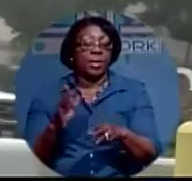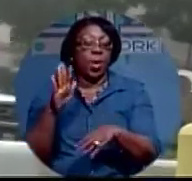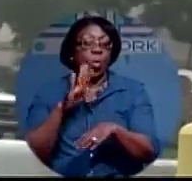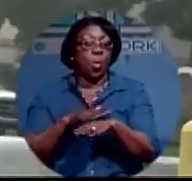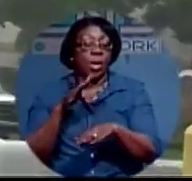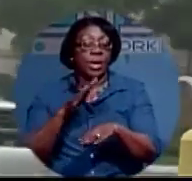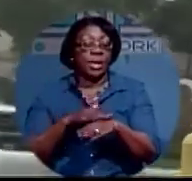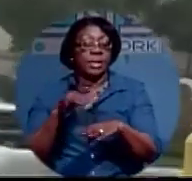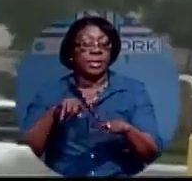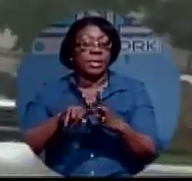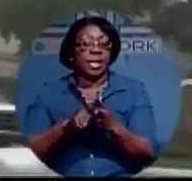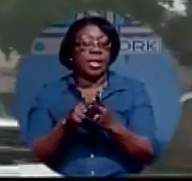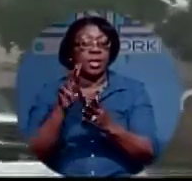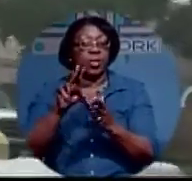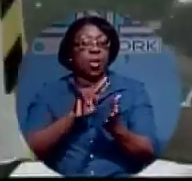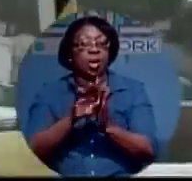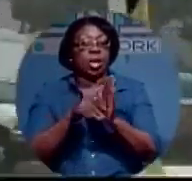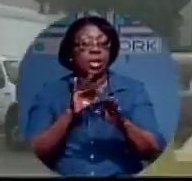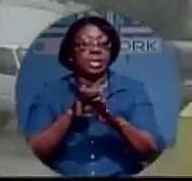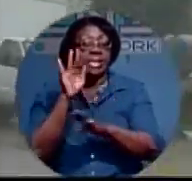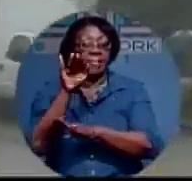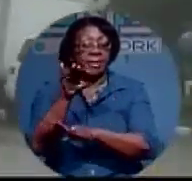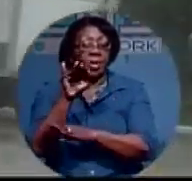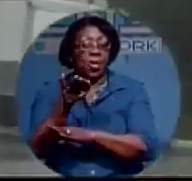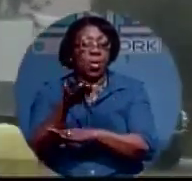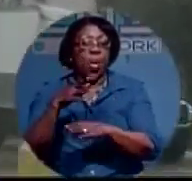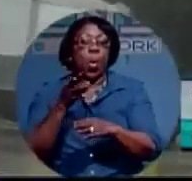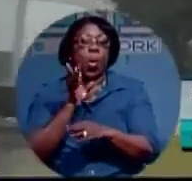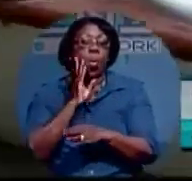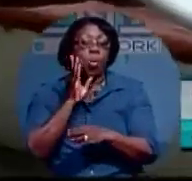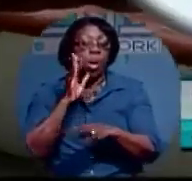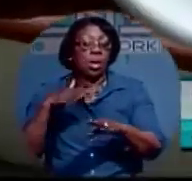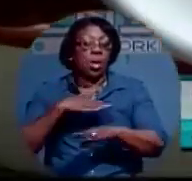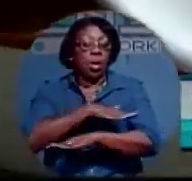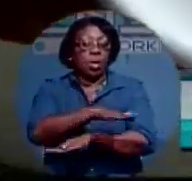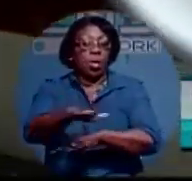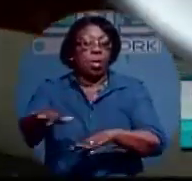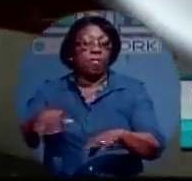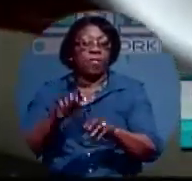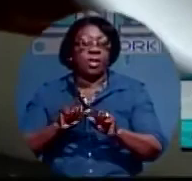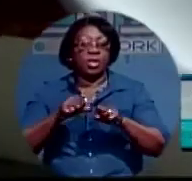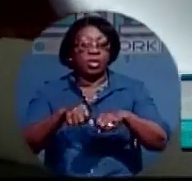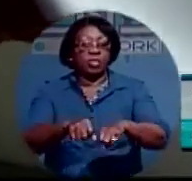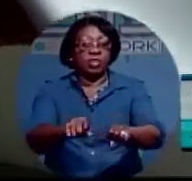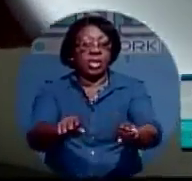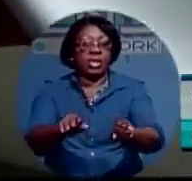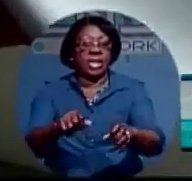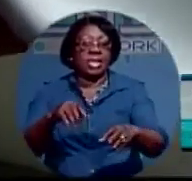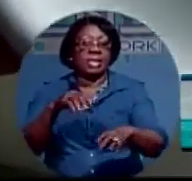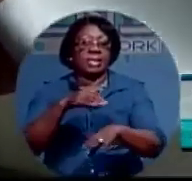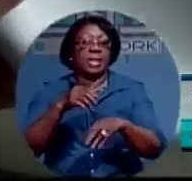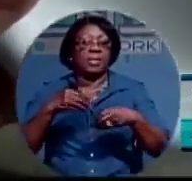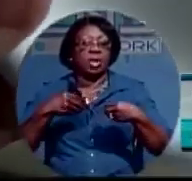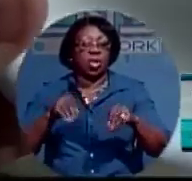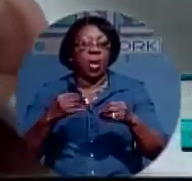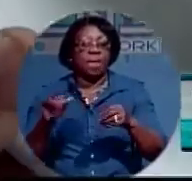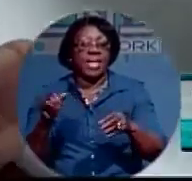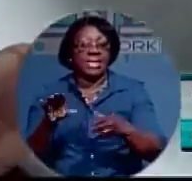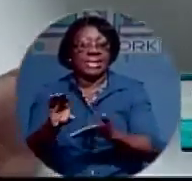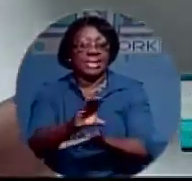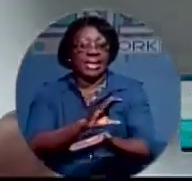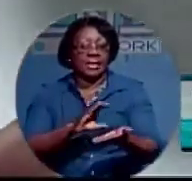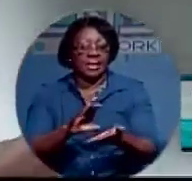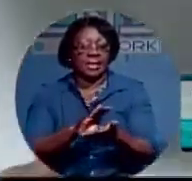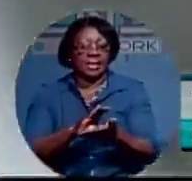o'clock this afternoon. The water accumulated in areas like the Harbor Bay Shopping Center and in some instances almost covered